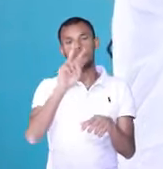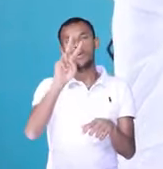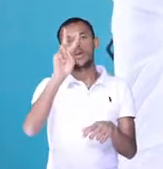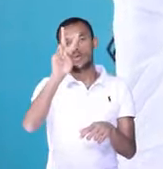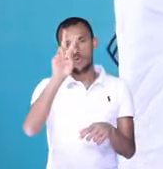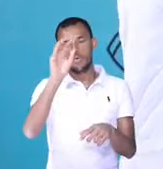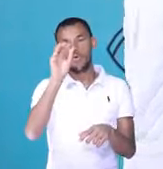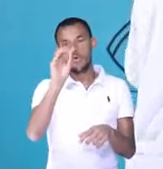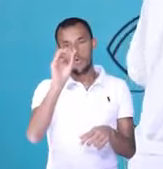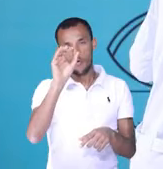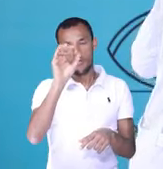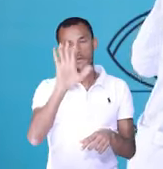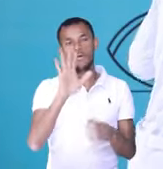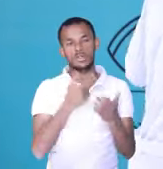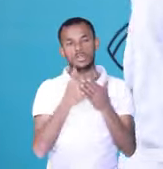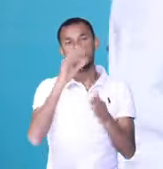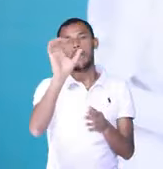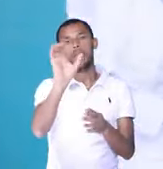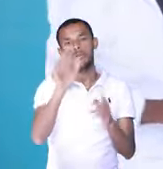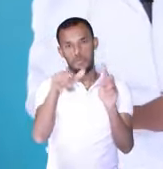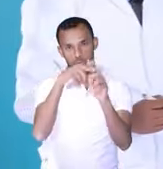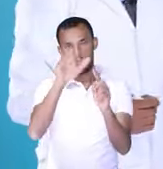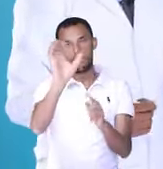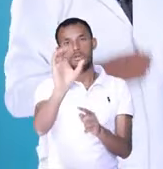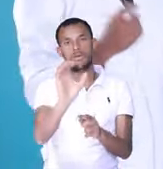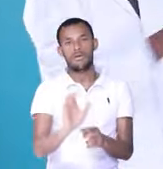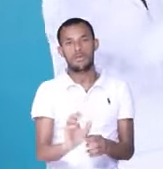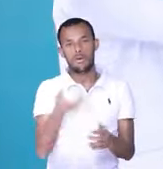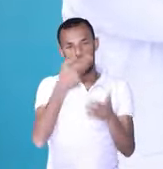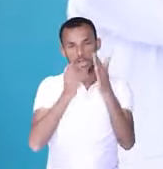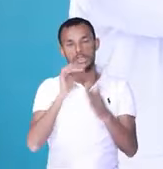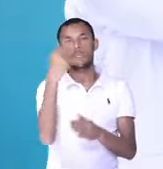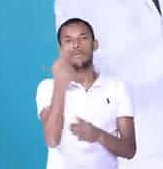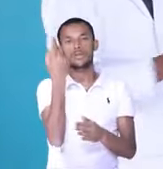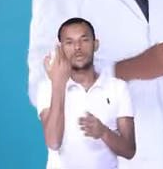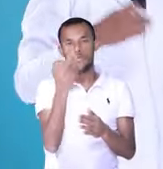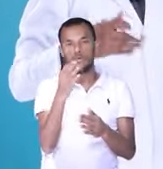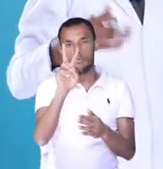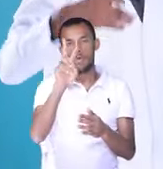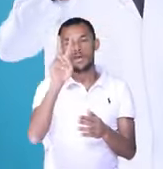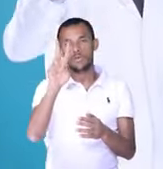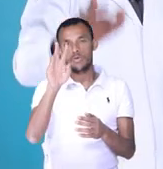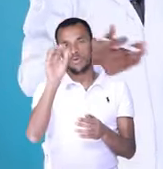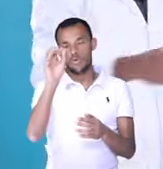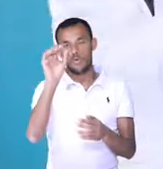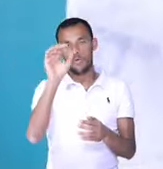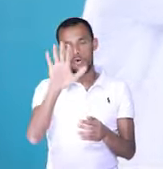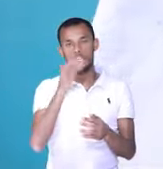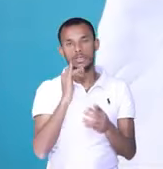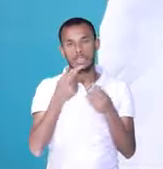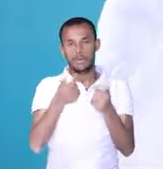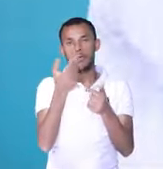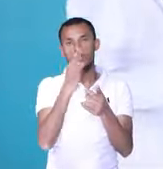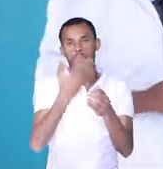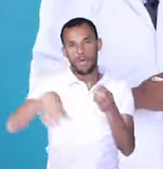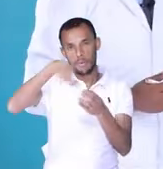V2O5 can be used as a catalyst. This is positive catalyst. What is the purpose of V2O5? The purpose of V2O5 is a speed up